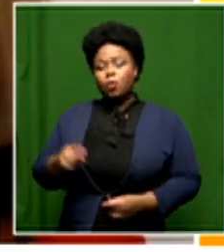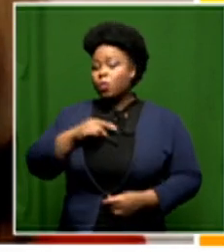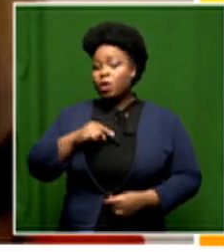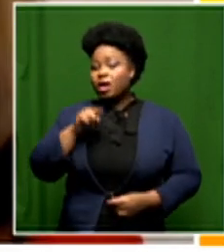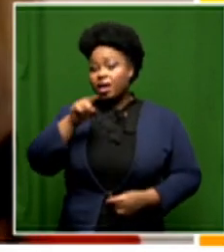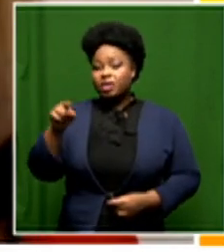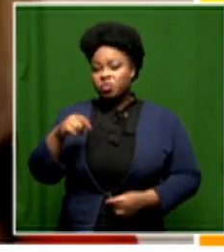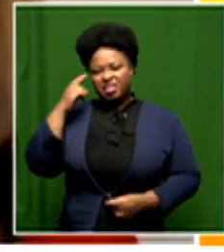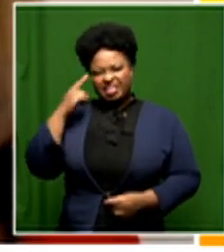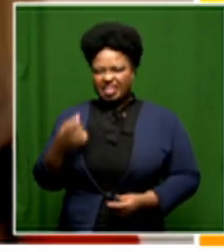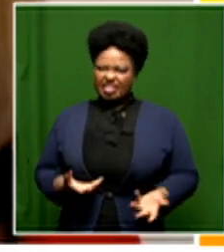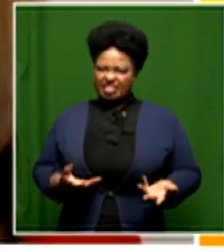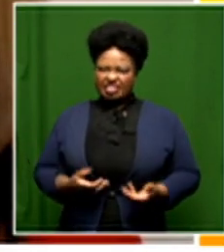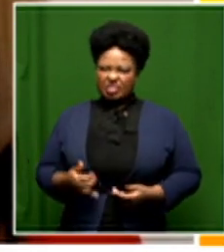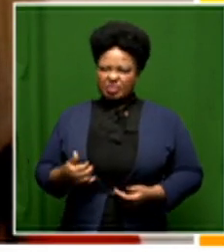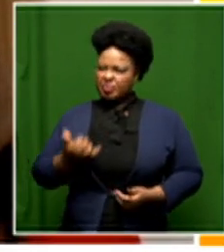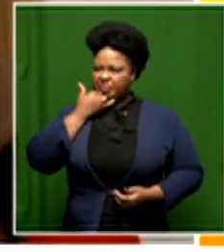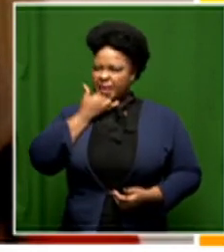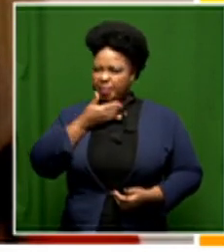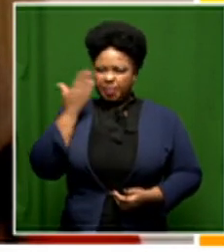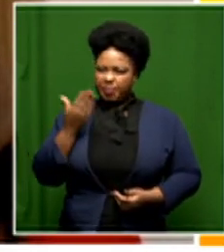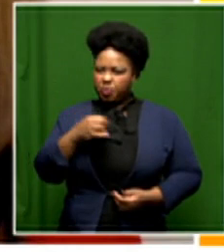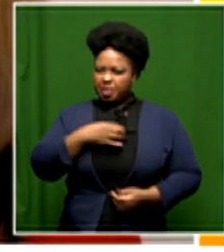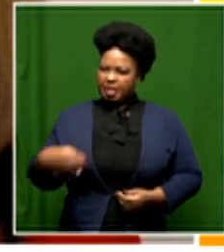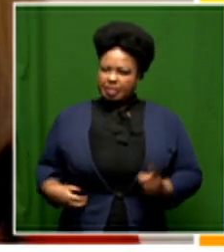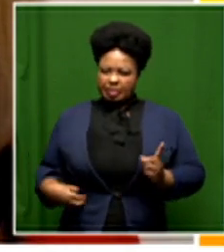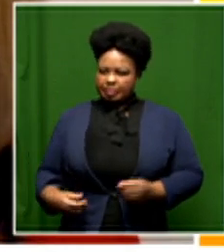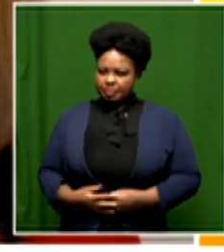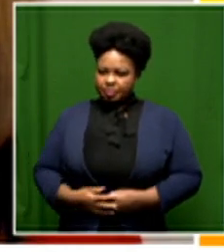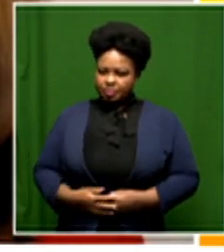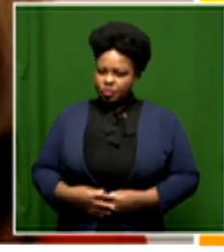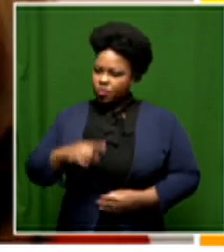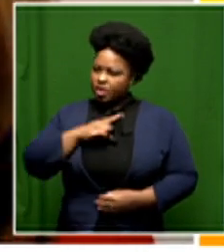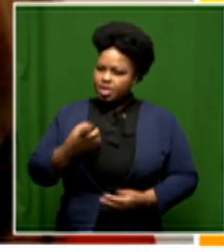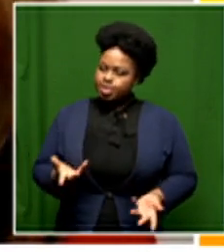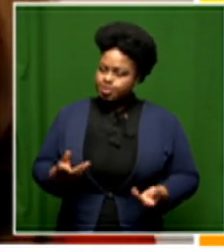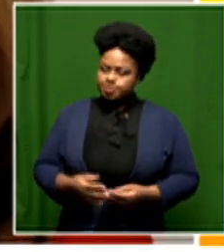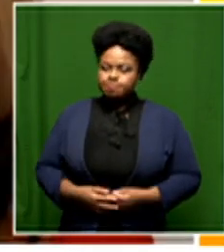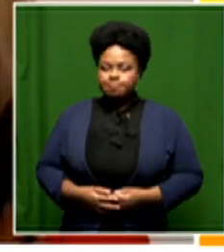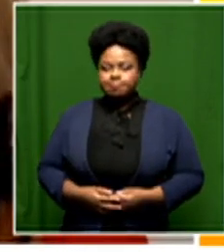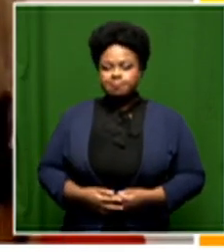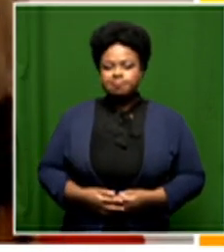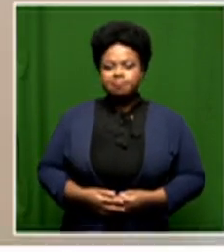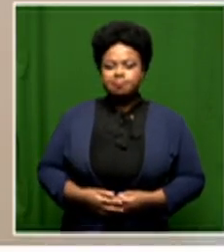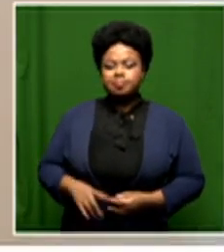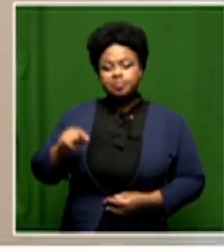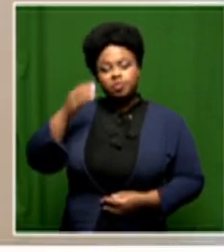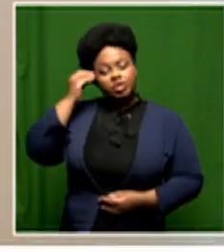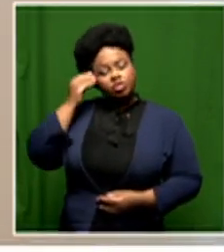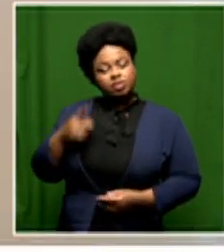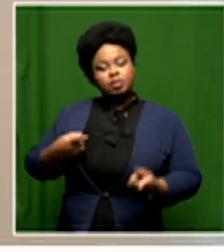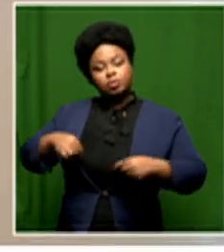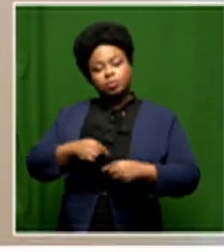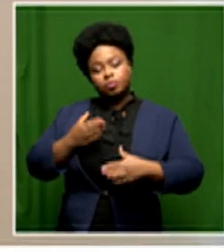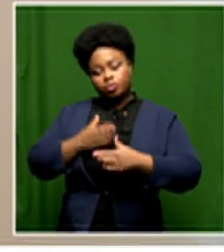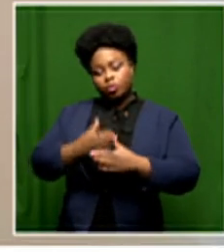that he wasn't really doing his job well enough? So what's really interesting about the work that we've